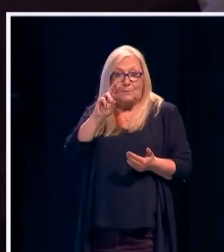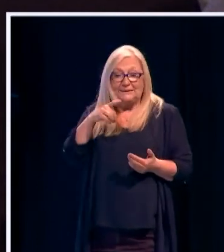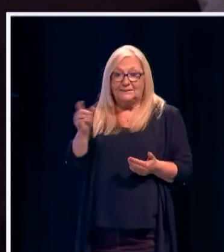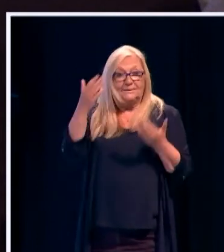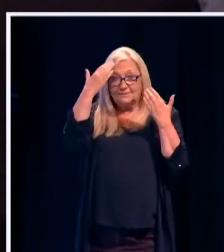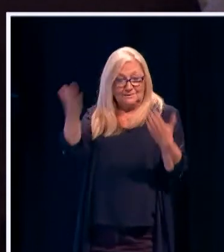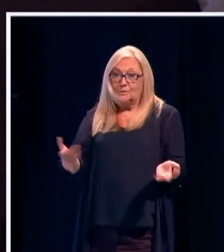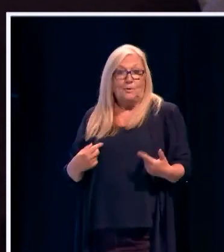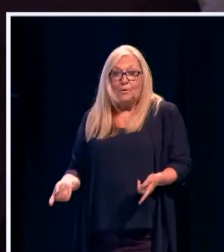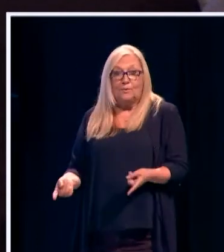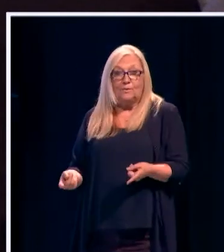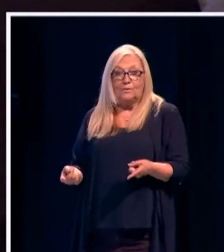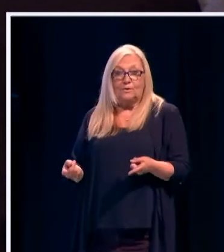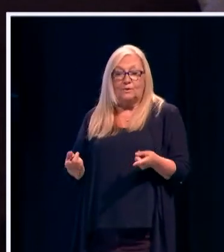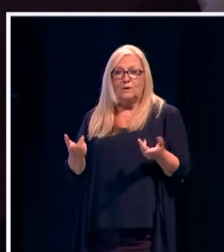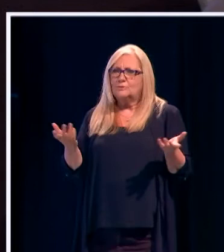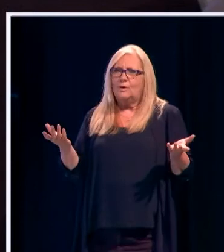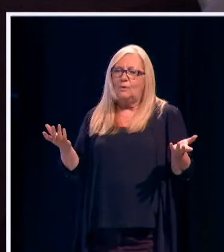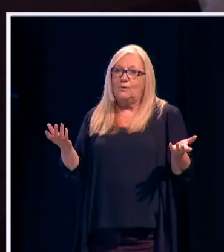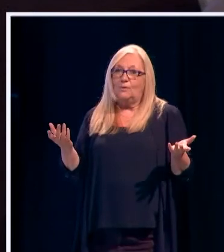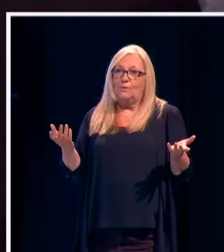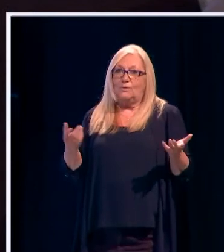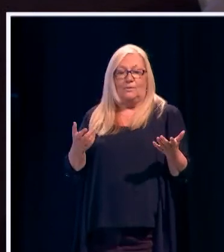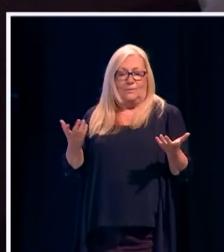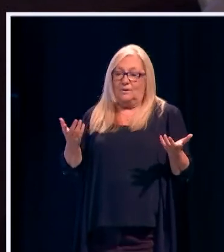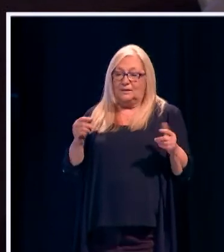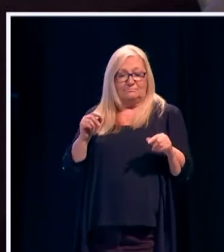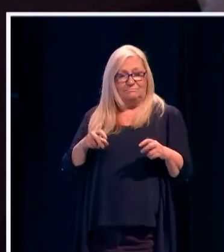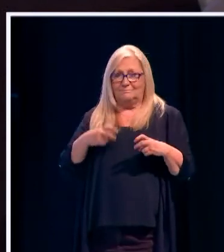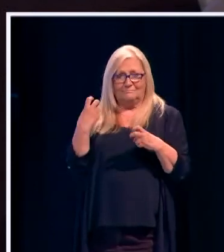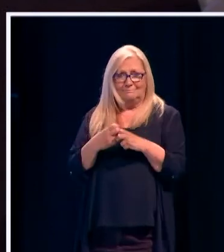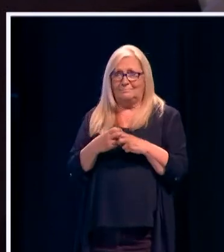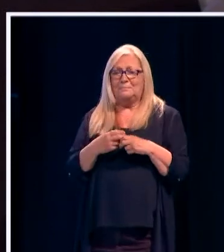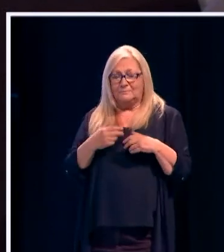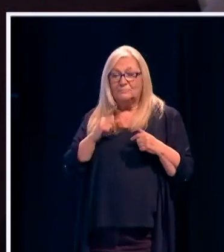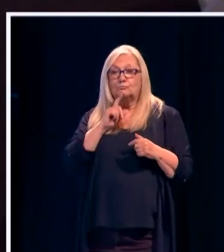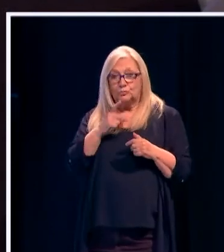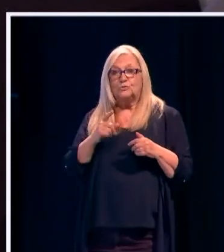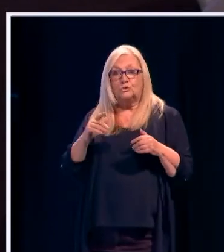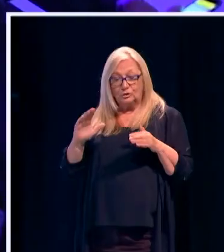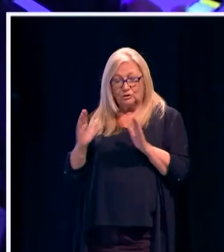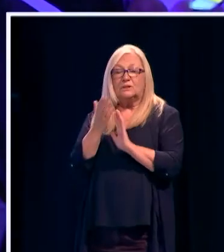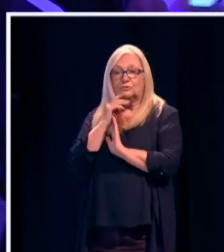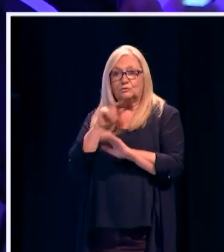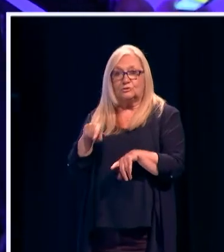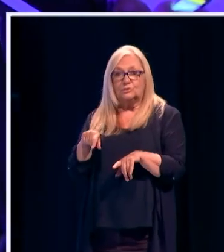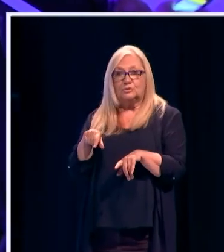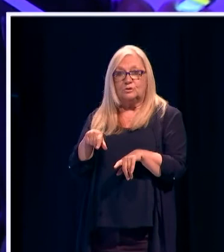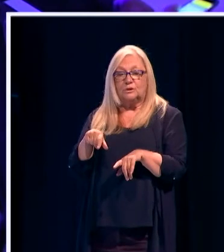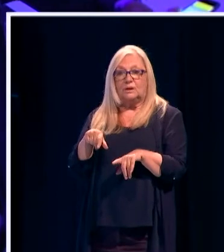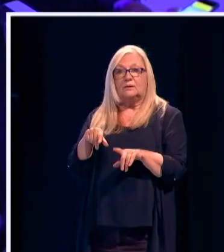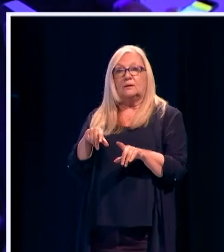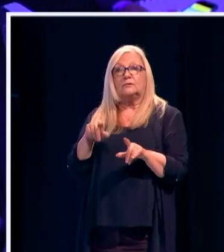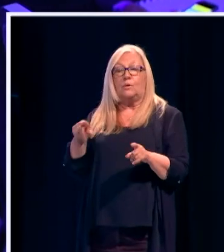So you can imagine the fund and other stuff. So it's very, very challenging. And the